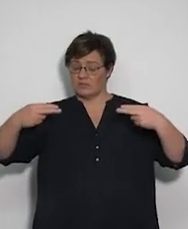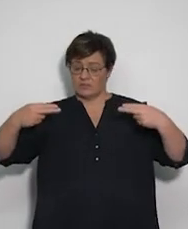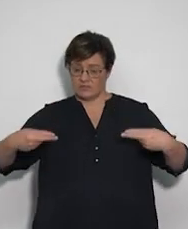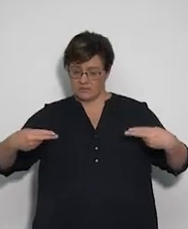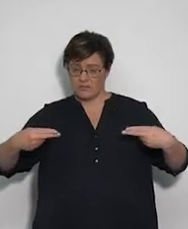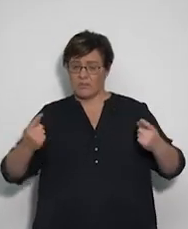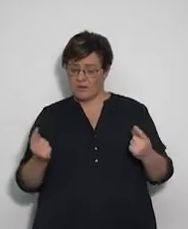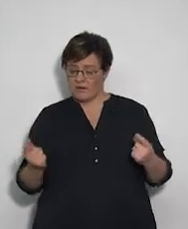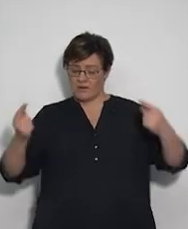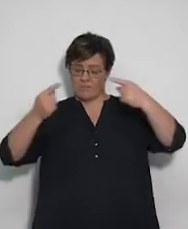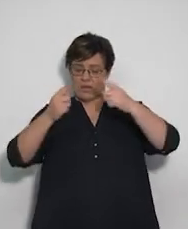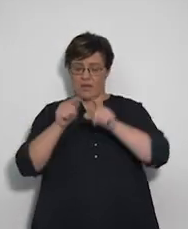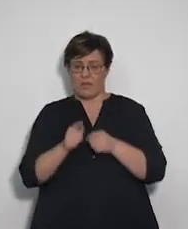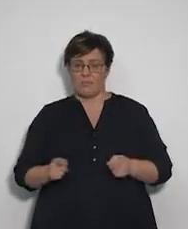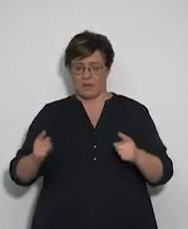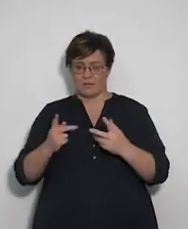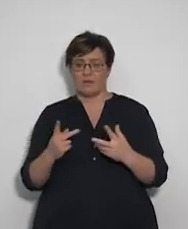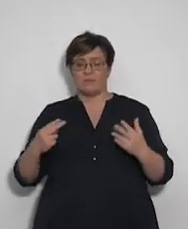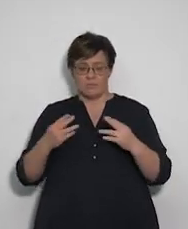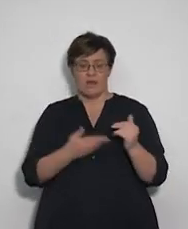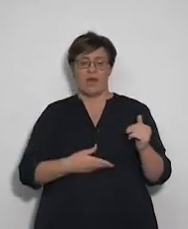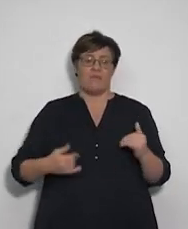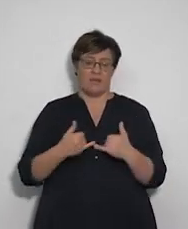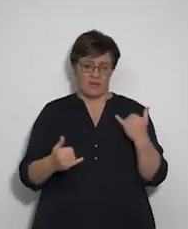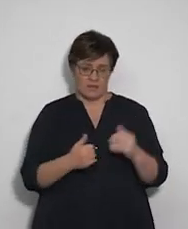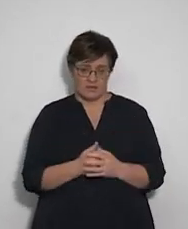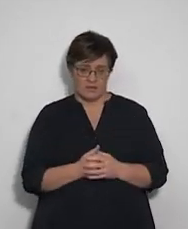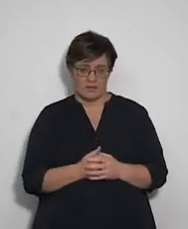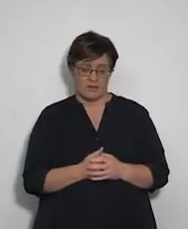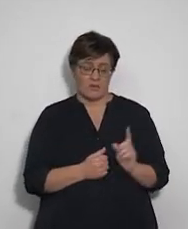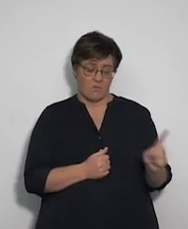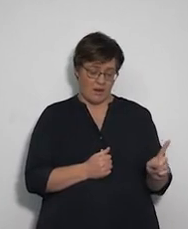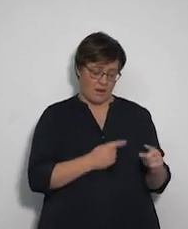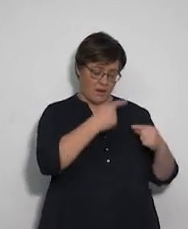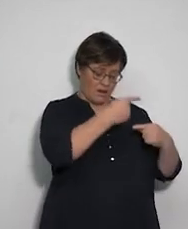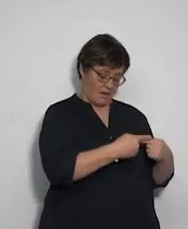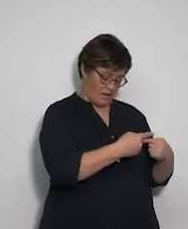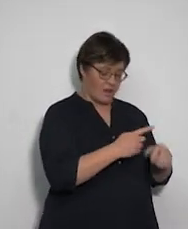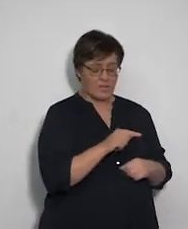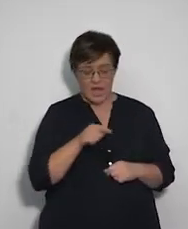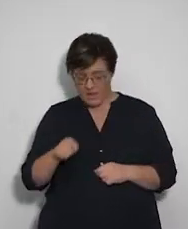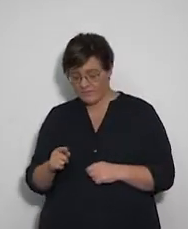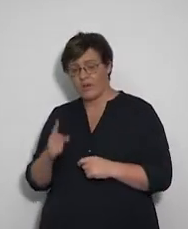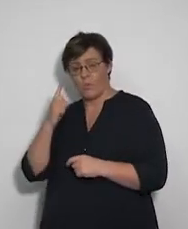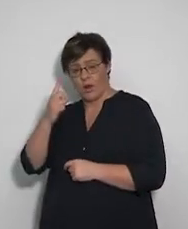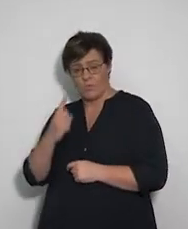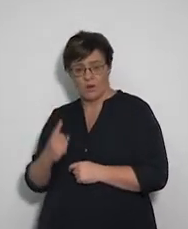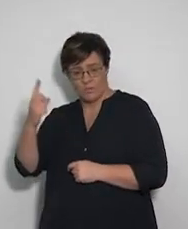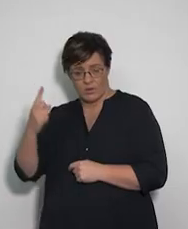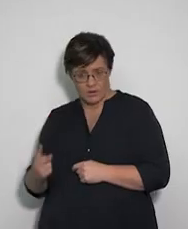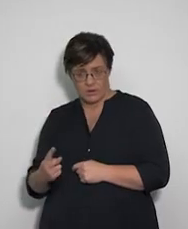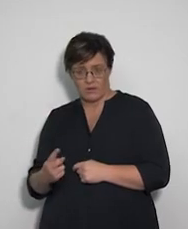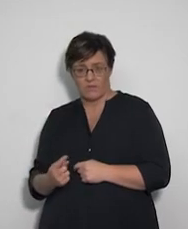metaphase 1 is that there's a pair of chromosomes that have met along the equator, whereas in metaphase 2, you now have single